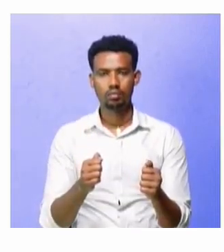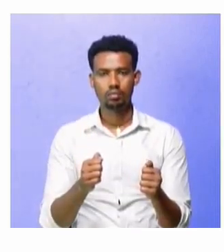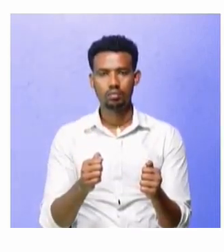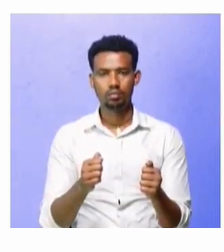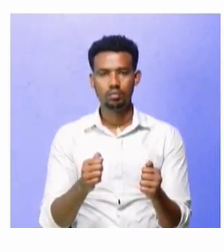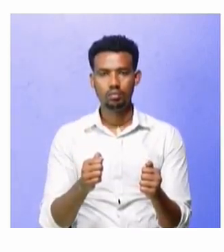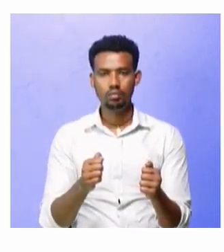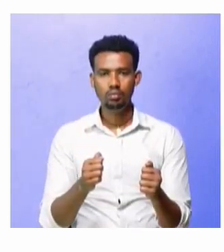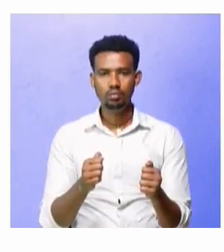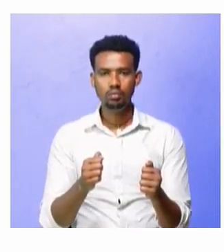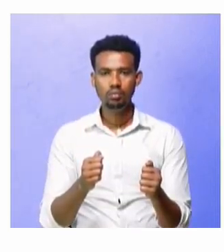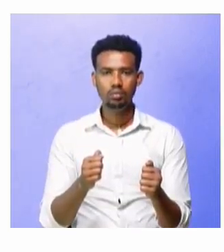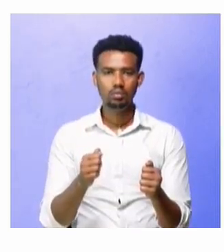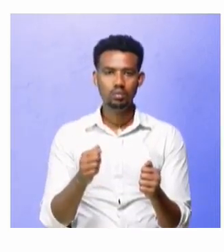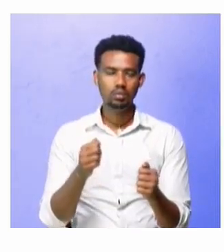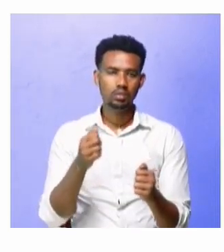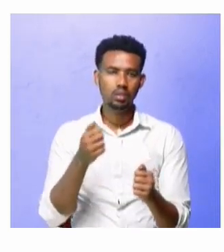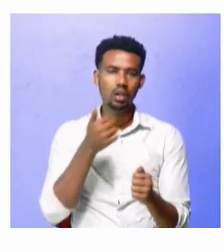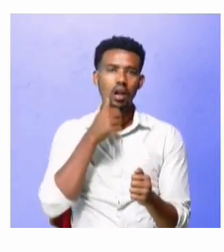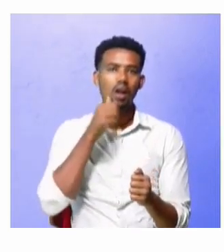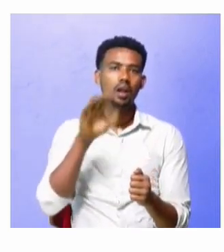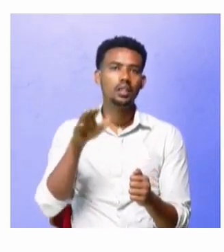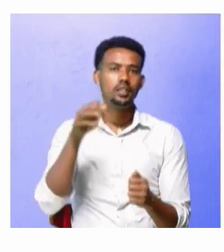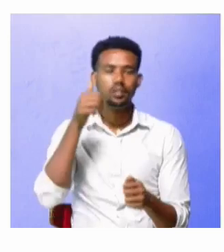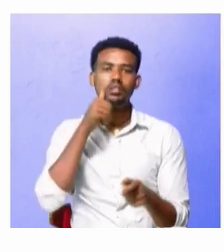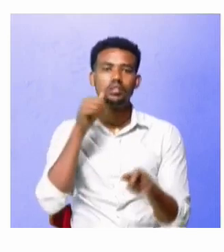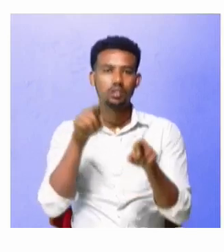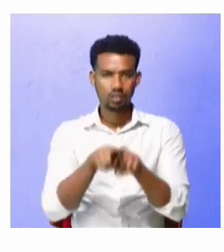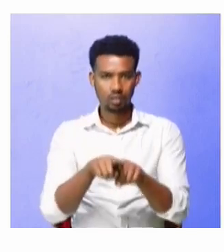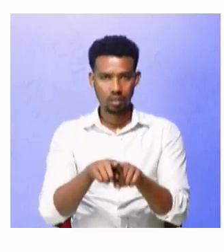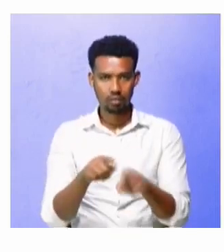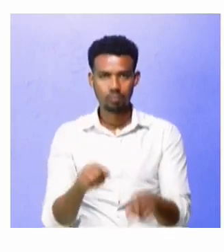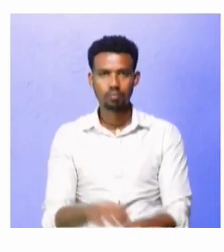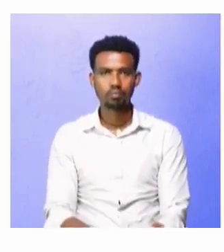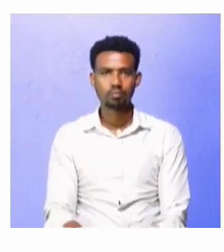as her sister.